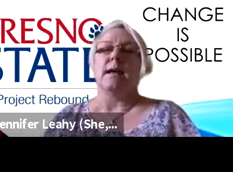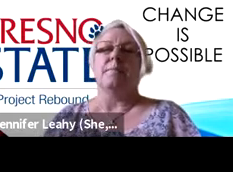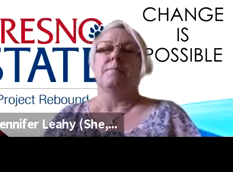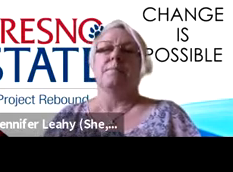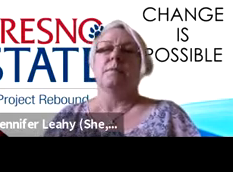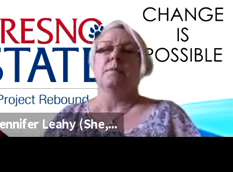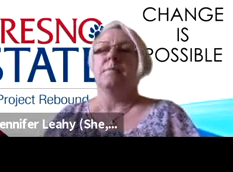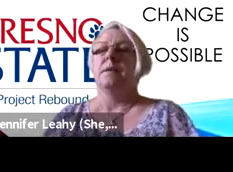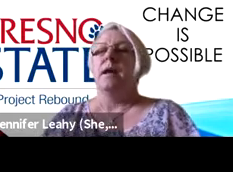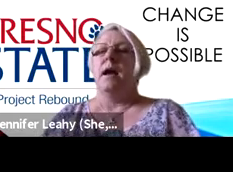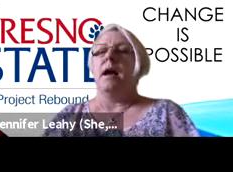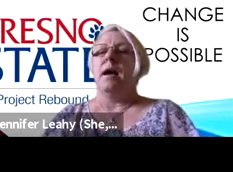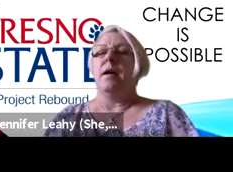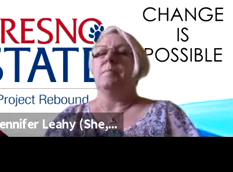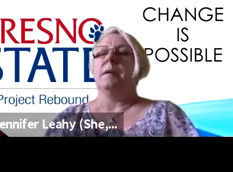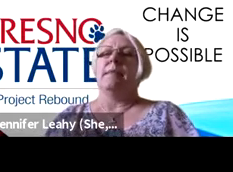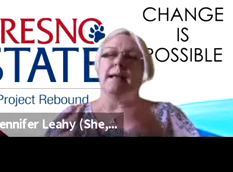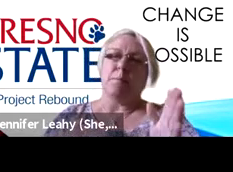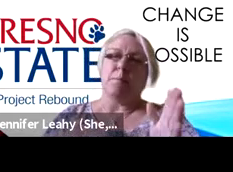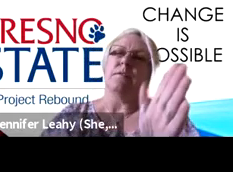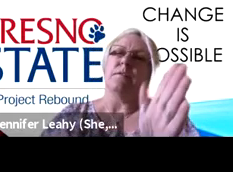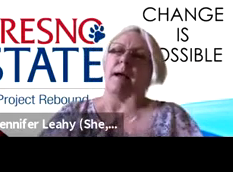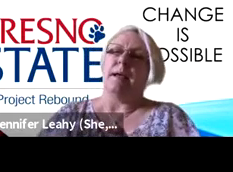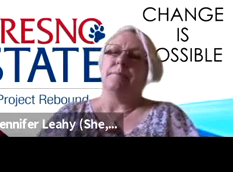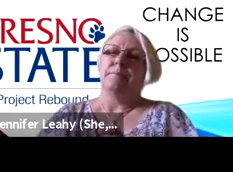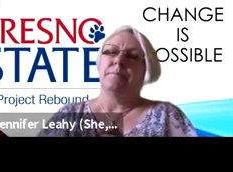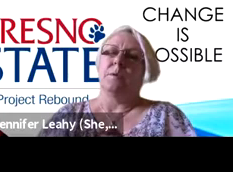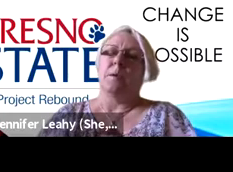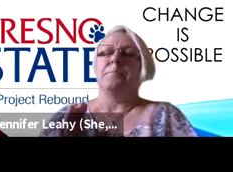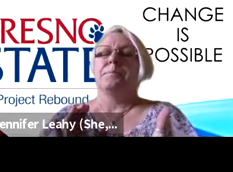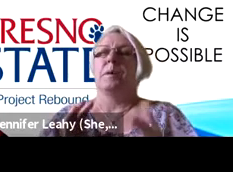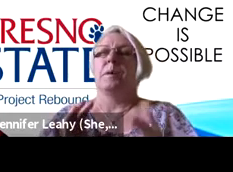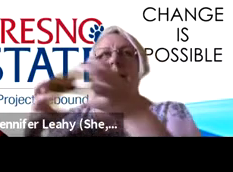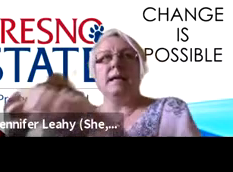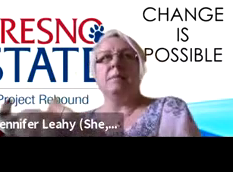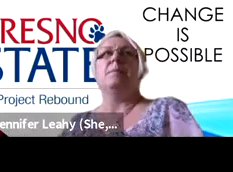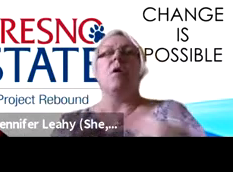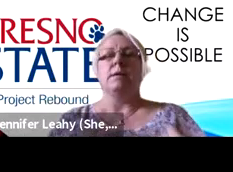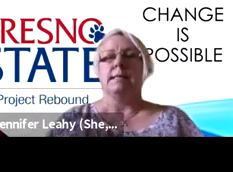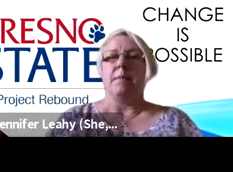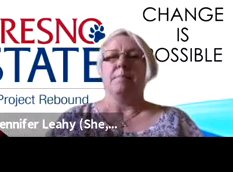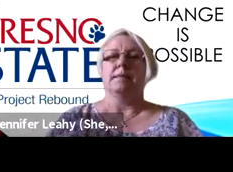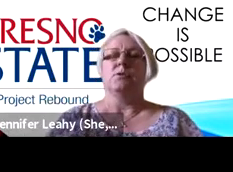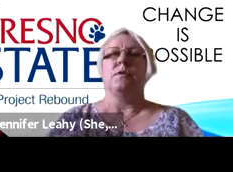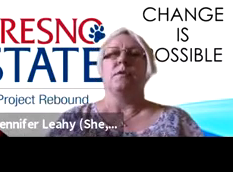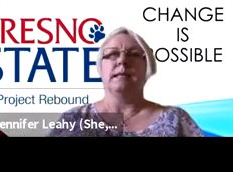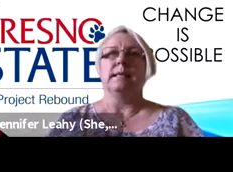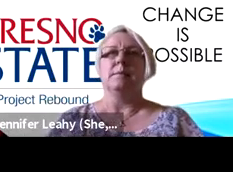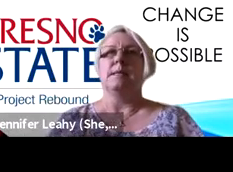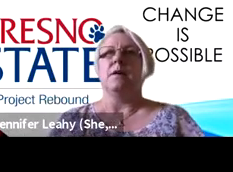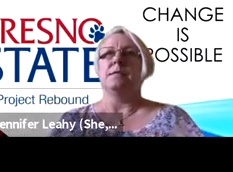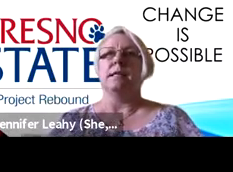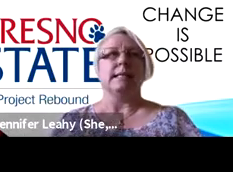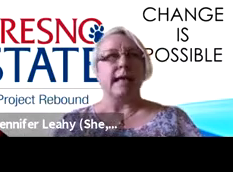at that time. Okay. And that's part of that pipeline. Okay. Bringing people onto campus so that they can